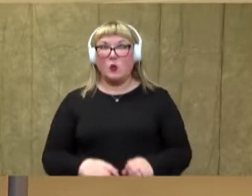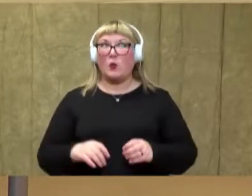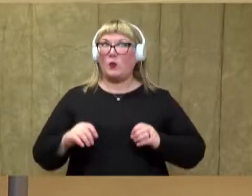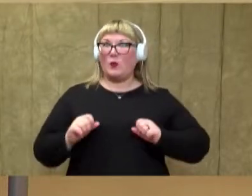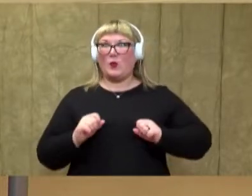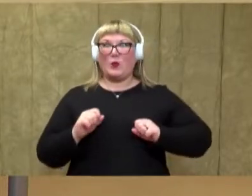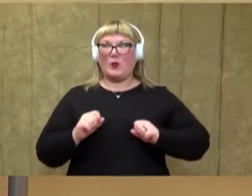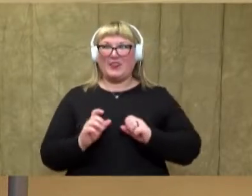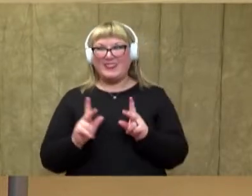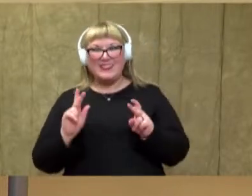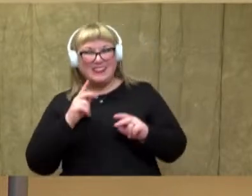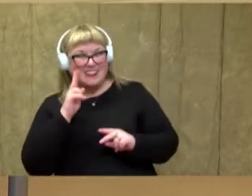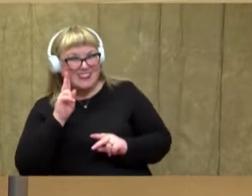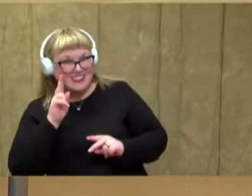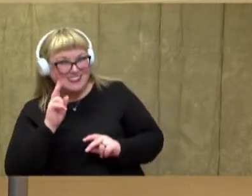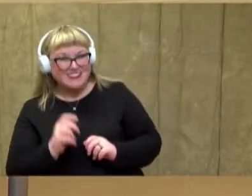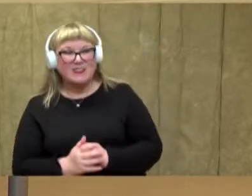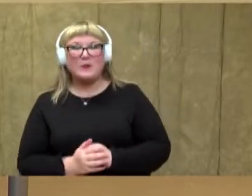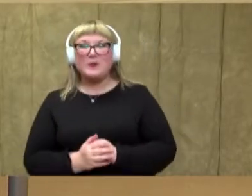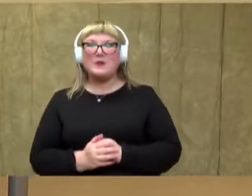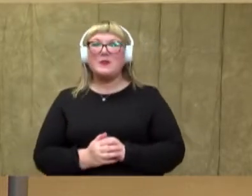Oh, let's see.